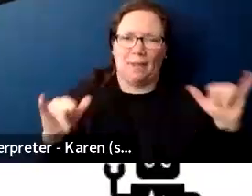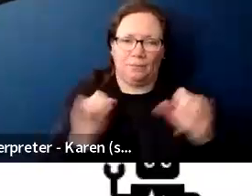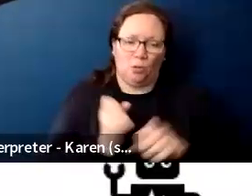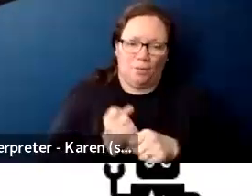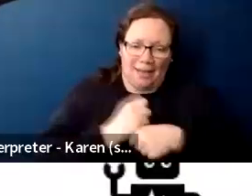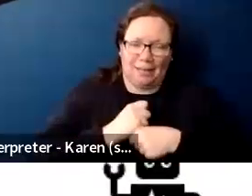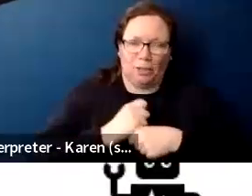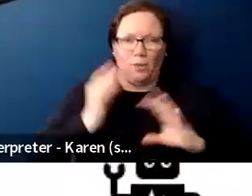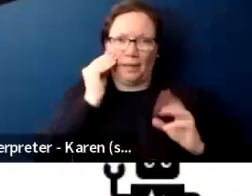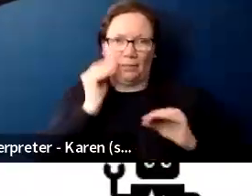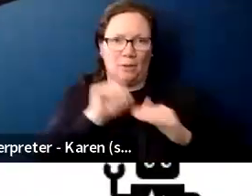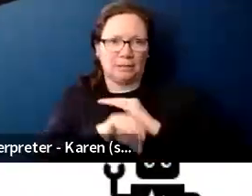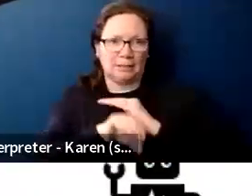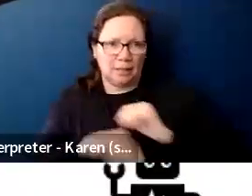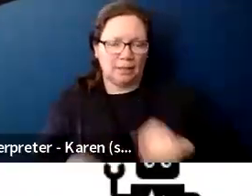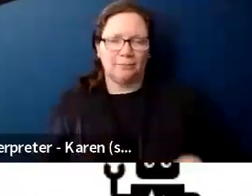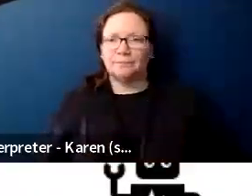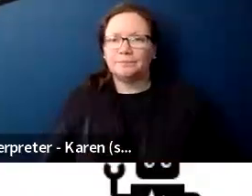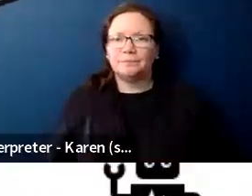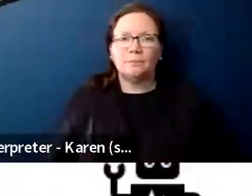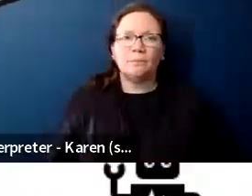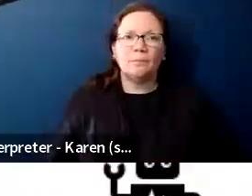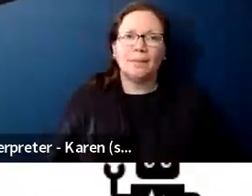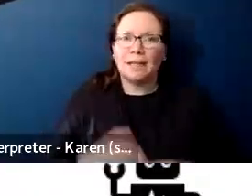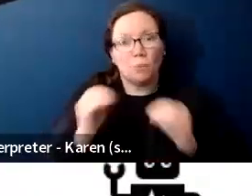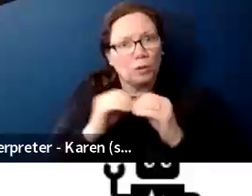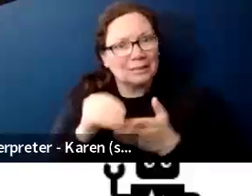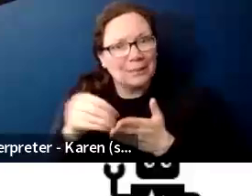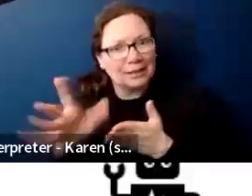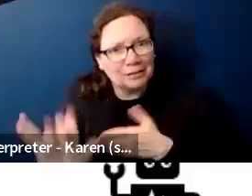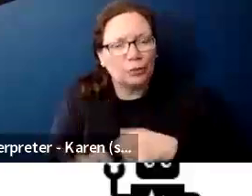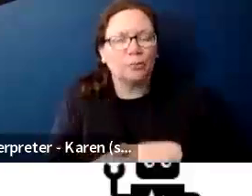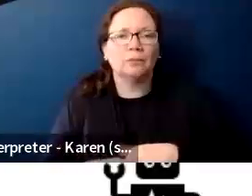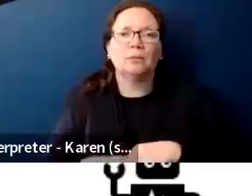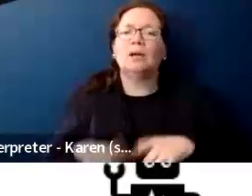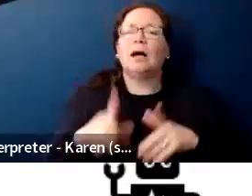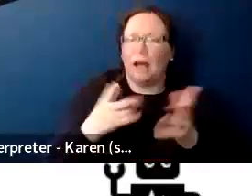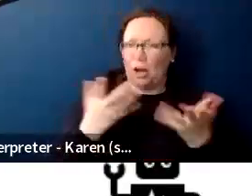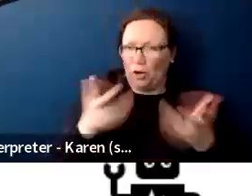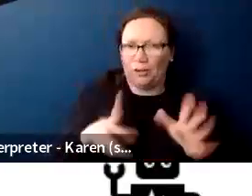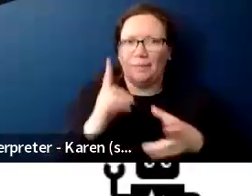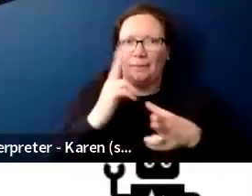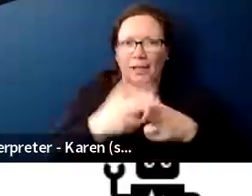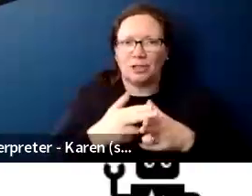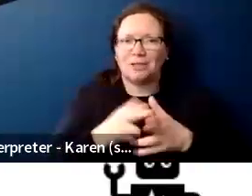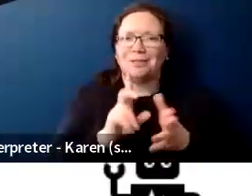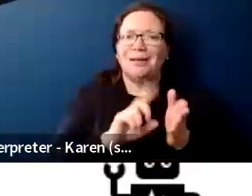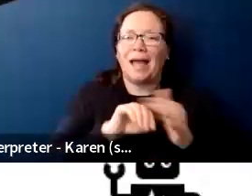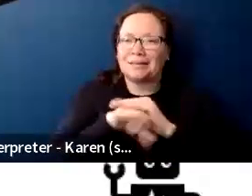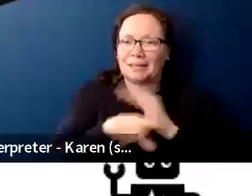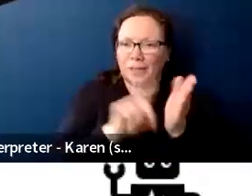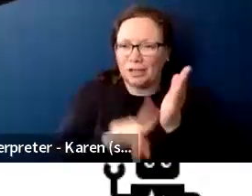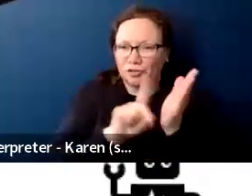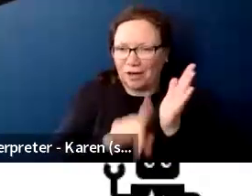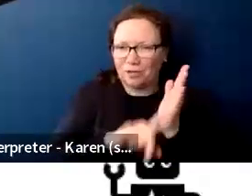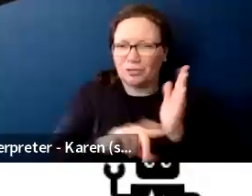Um, I mentioned a couple of tools like accessibility checkers, which are really, really great. So definitely wherever you find those in any of the